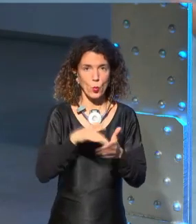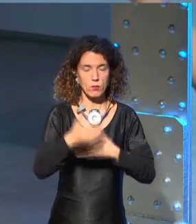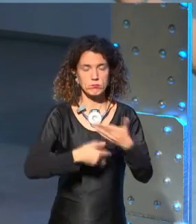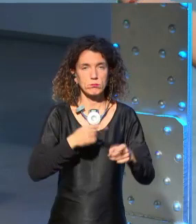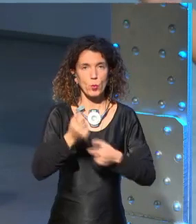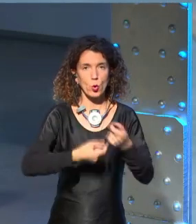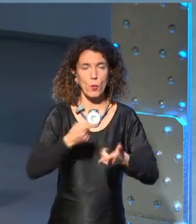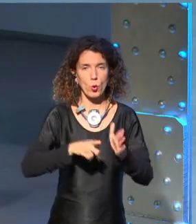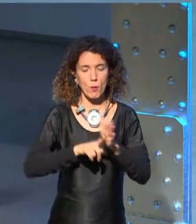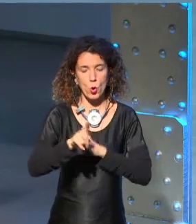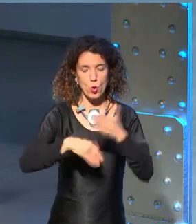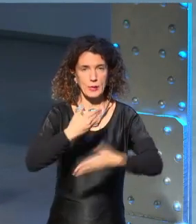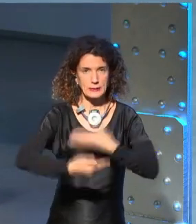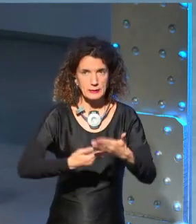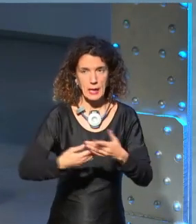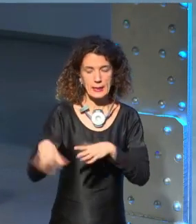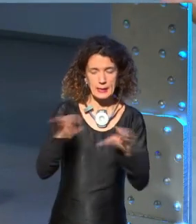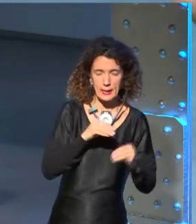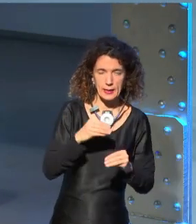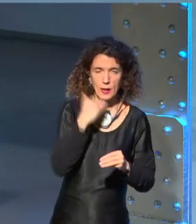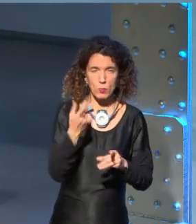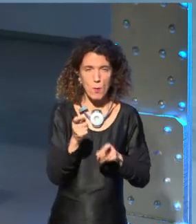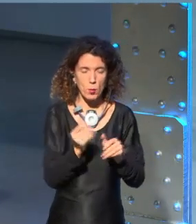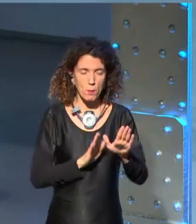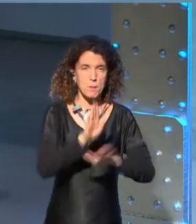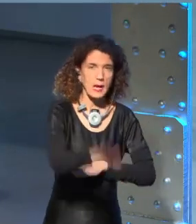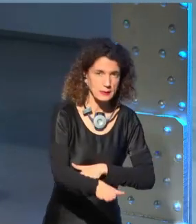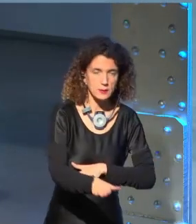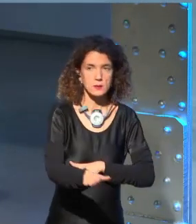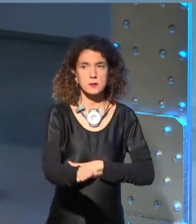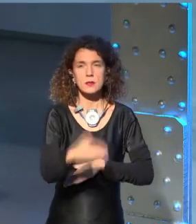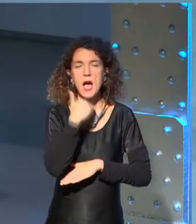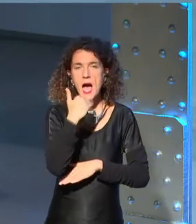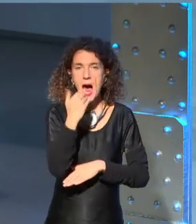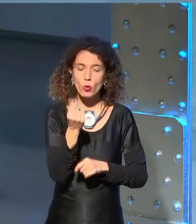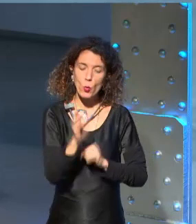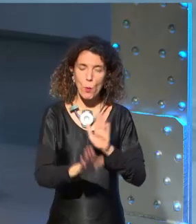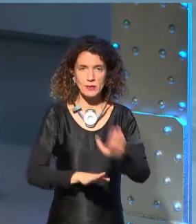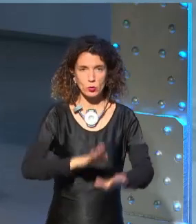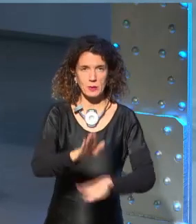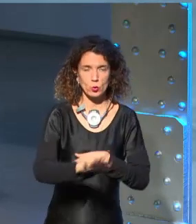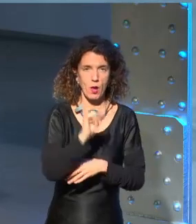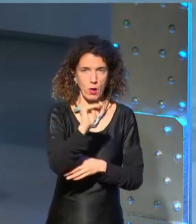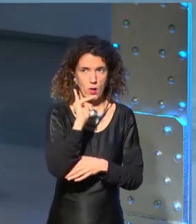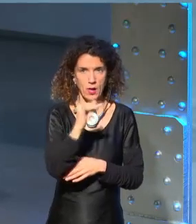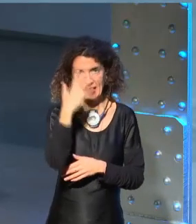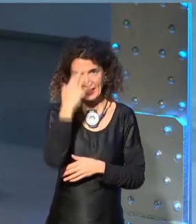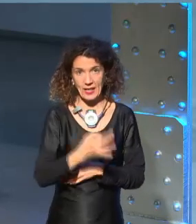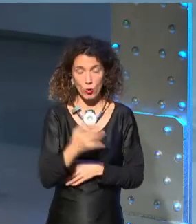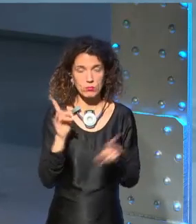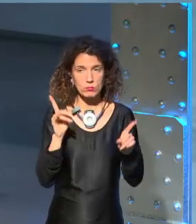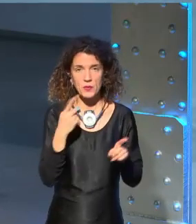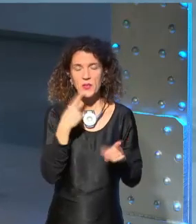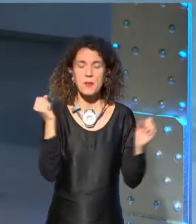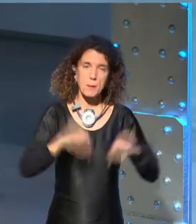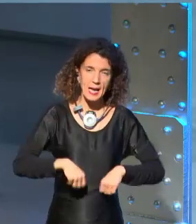understanding takes him a little further. And it's a step-by-step thing. Okay, I understand. I think I understand why this guy did this. But if